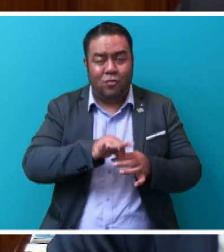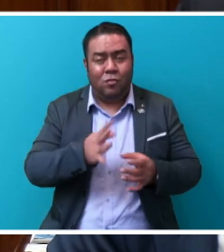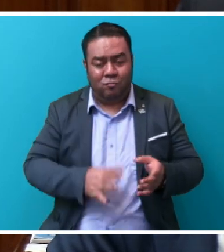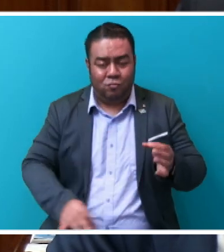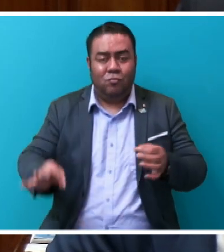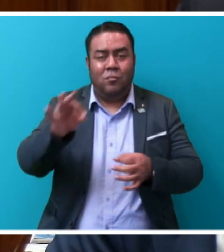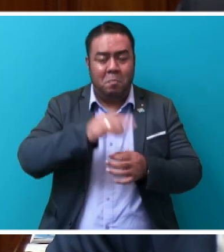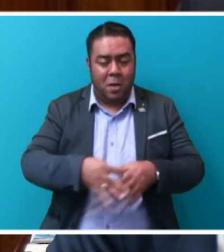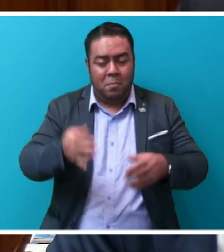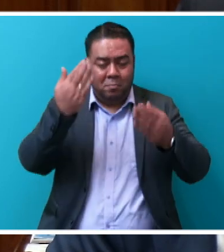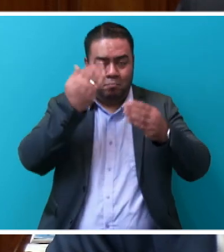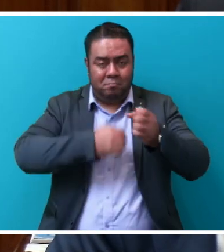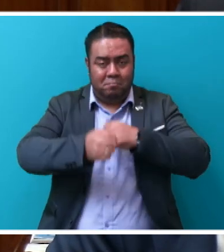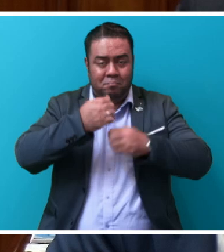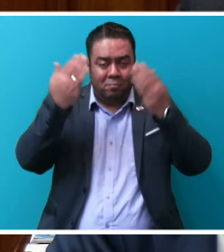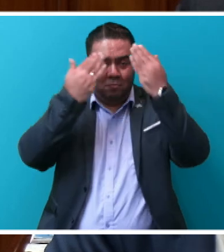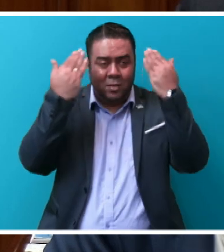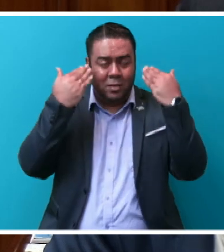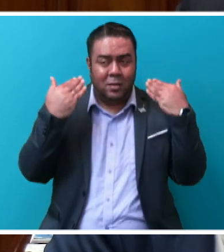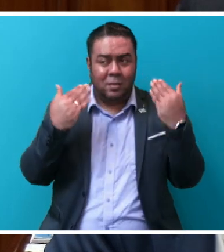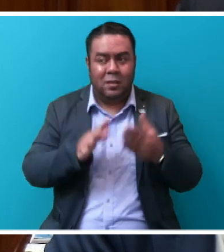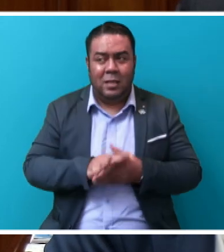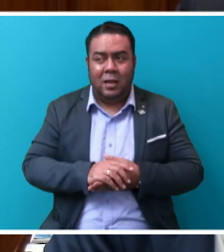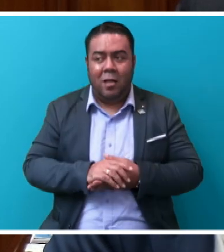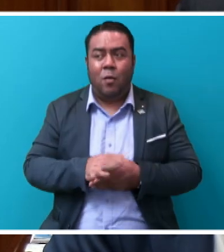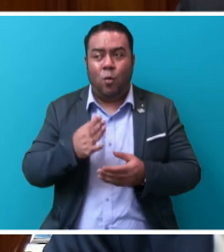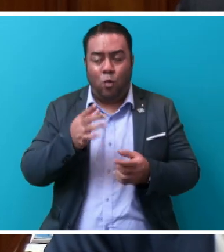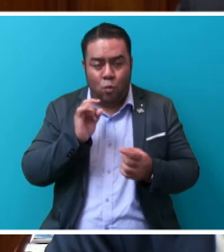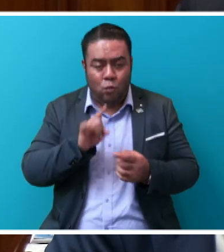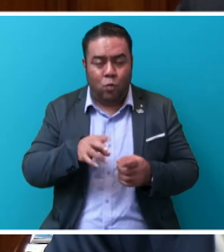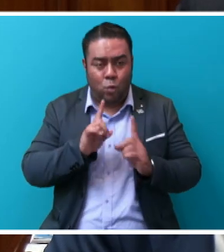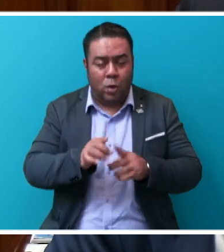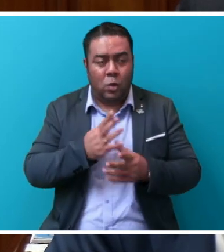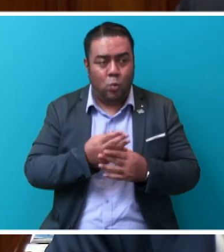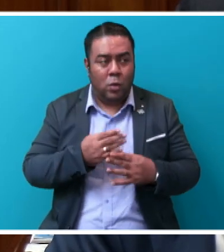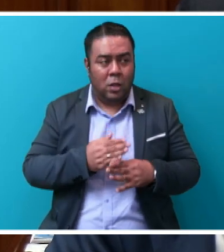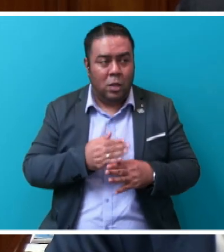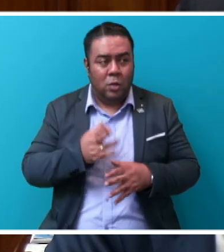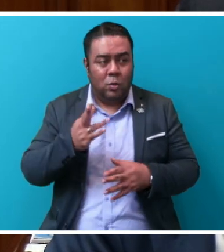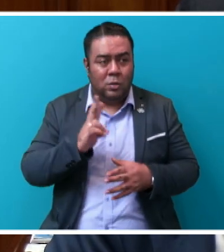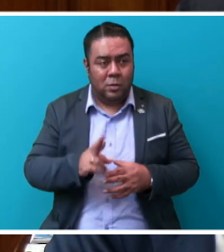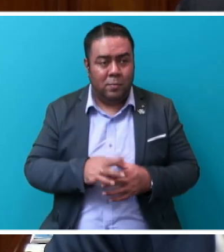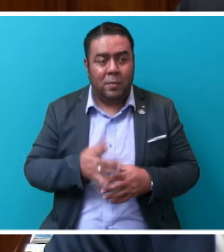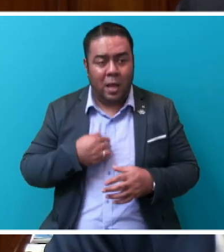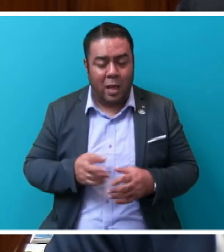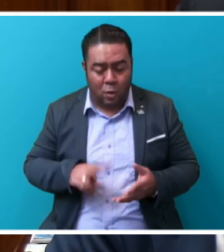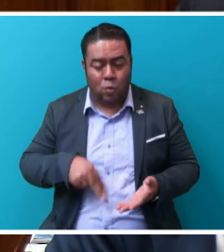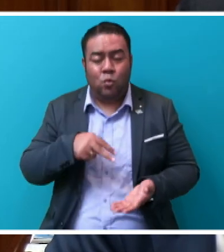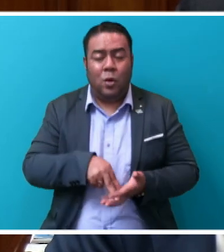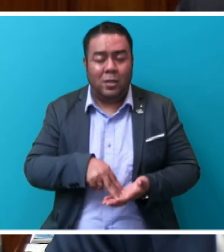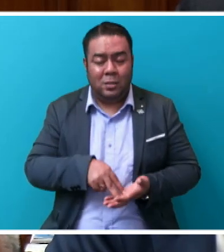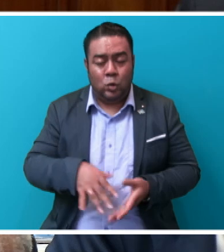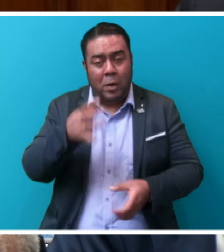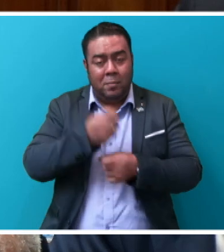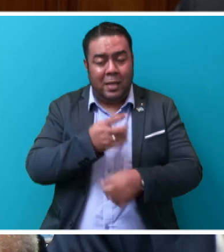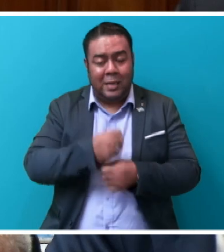of this August House, and I look forward to working with you, sir. Mr. Speaker, sir, I rise to update